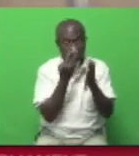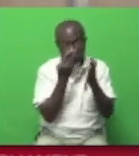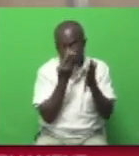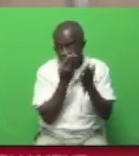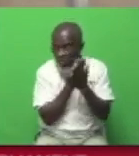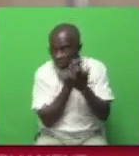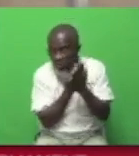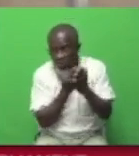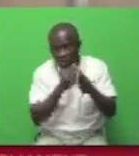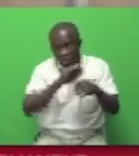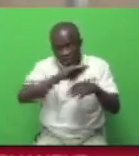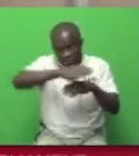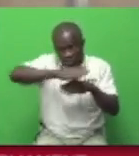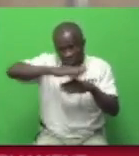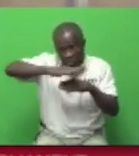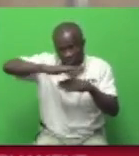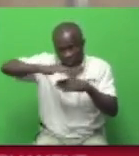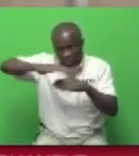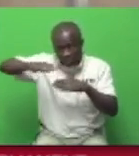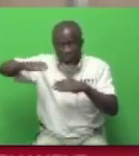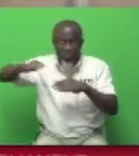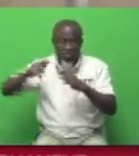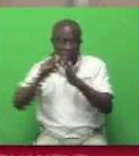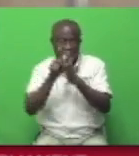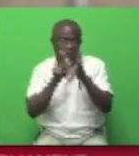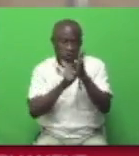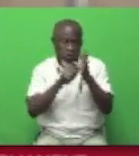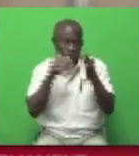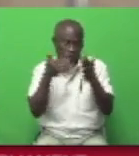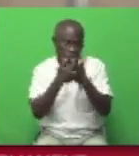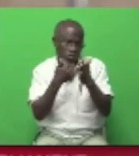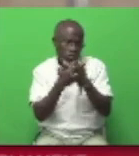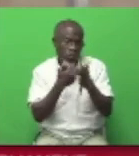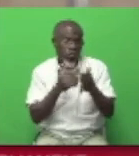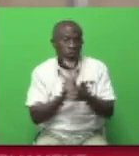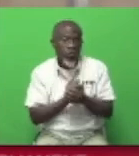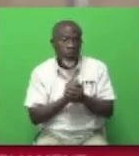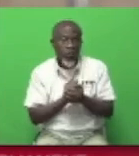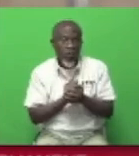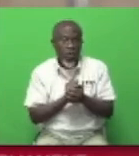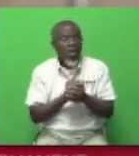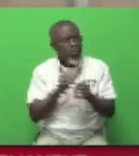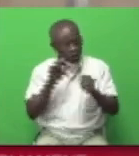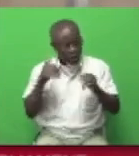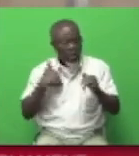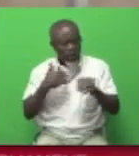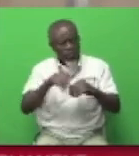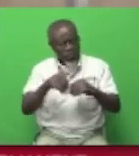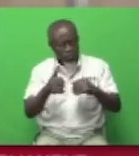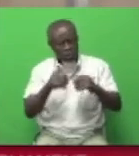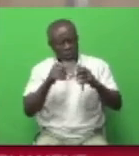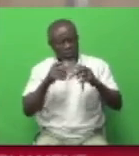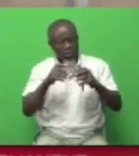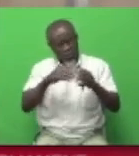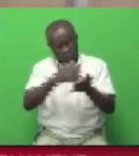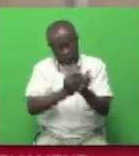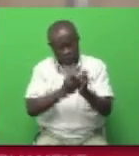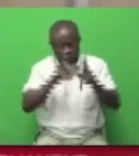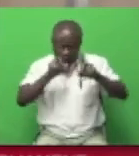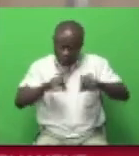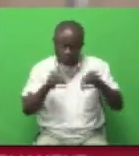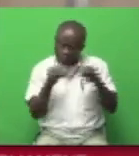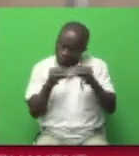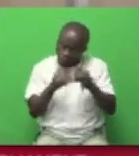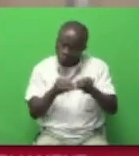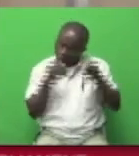of those are things. Of course, there are some areas that require some further attention for operationalization, but I